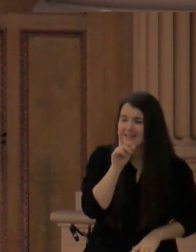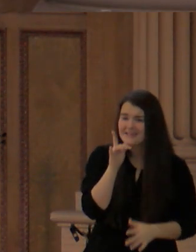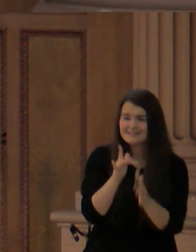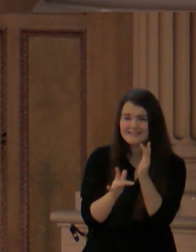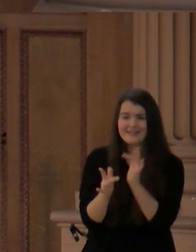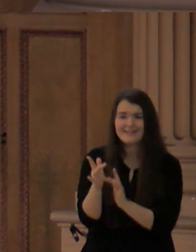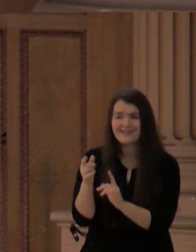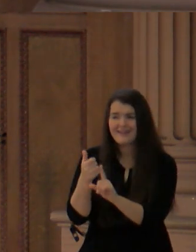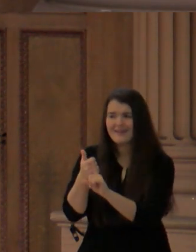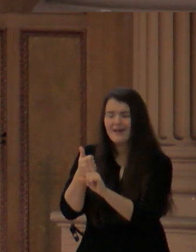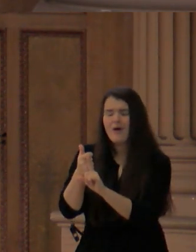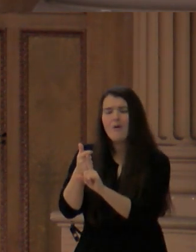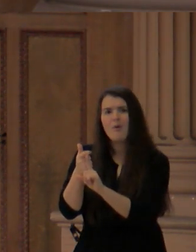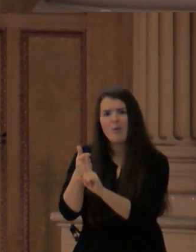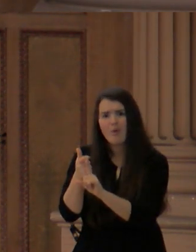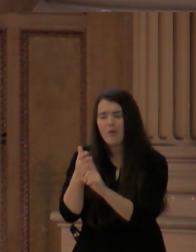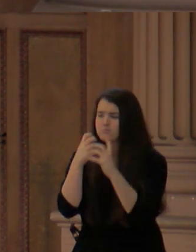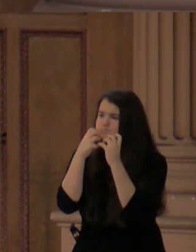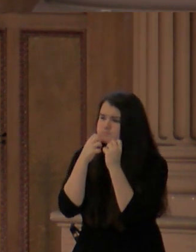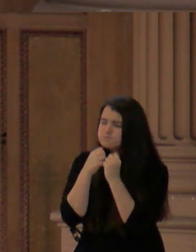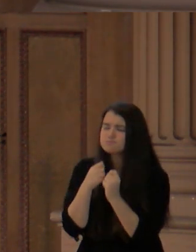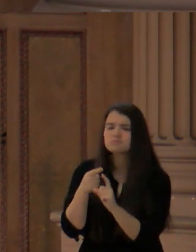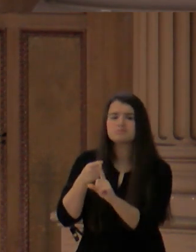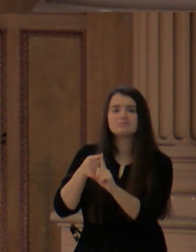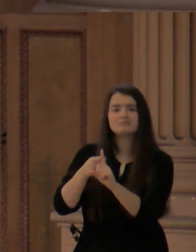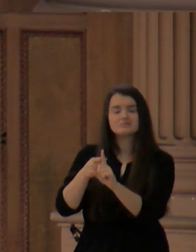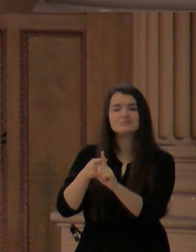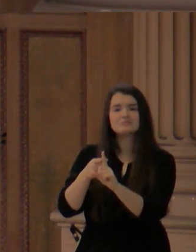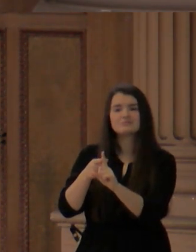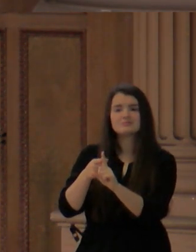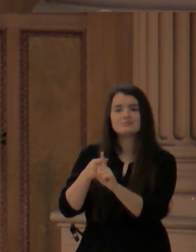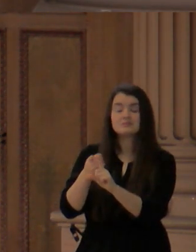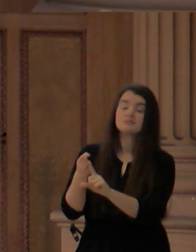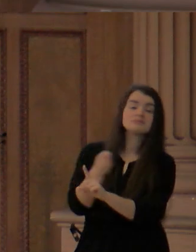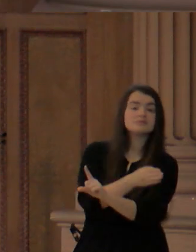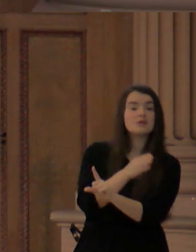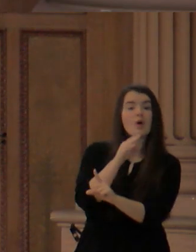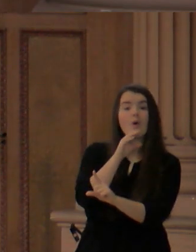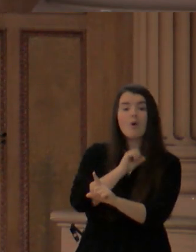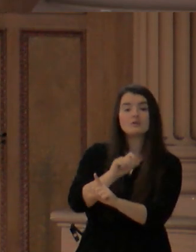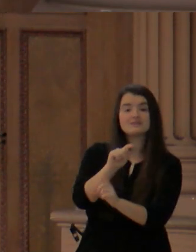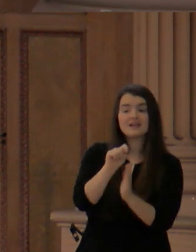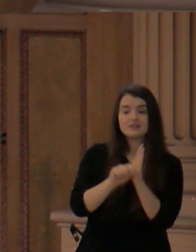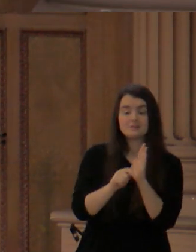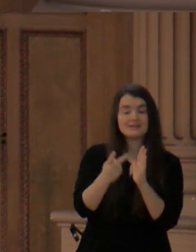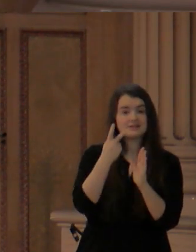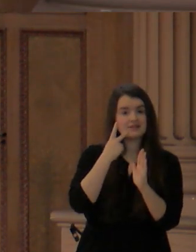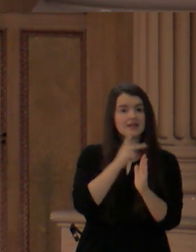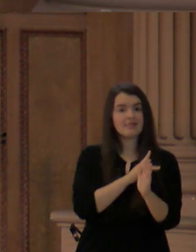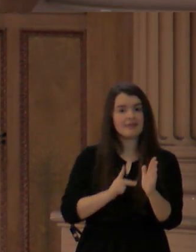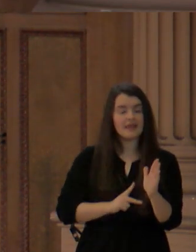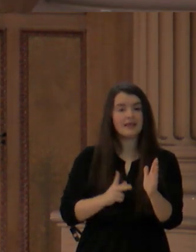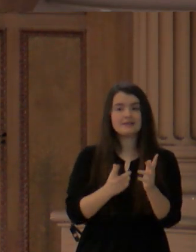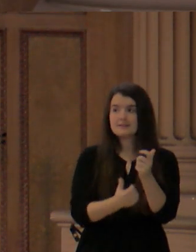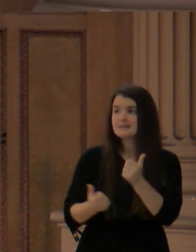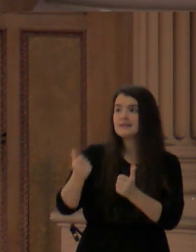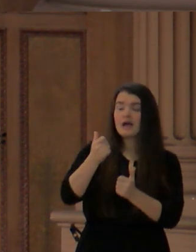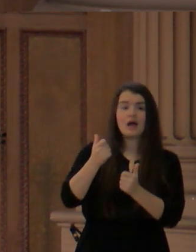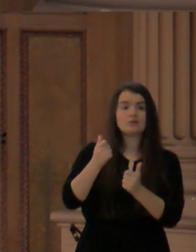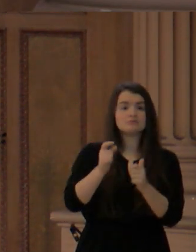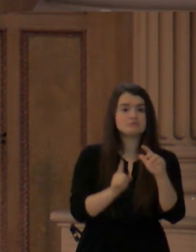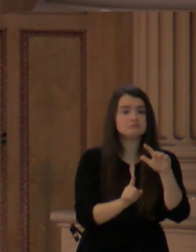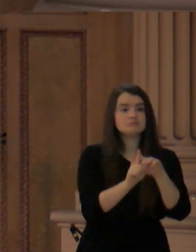one true king and there are a couple big reasons why the kings didn't work out in the Old Testament one is that the kings themselves were sinful like we are